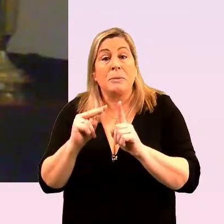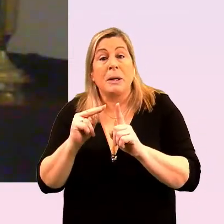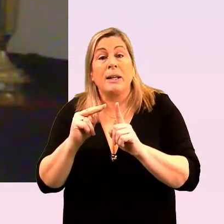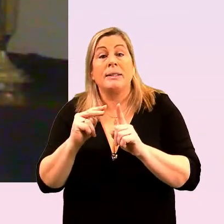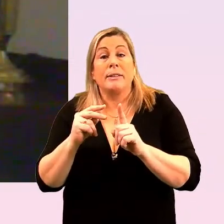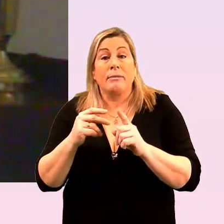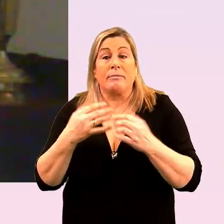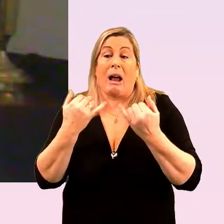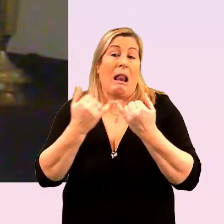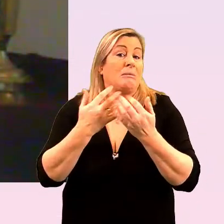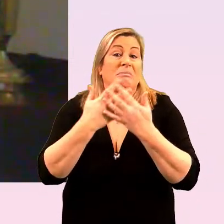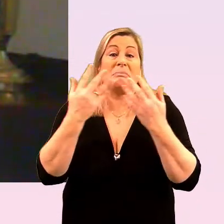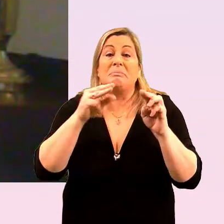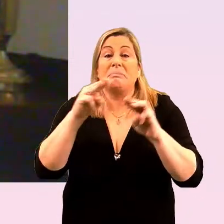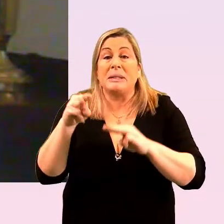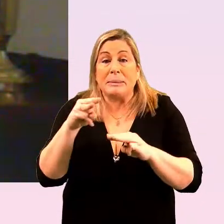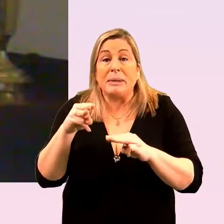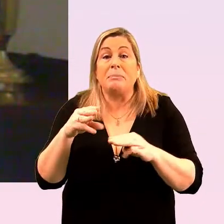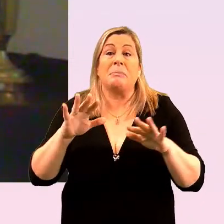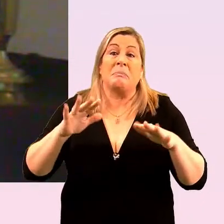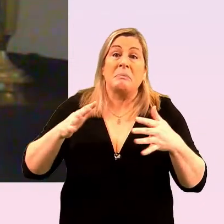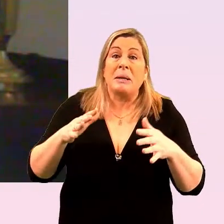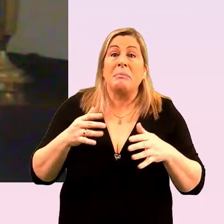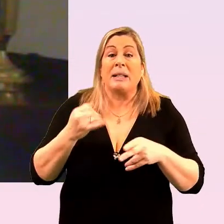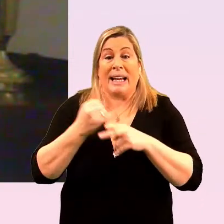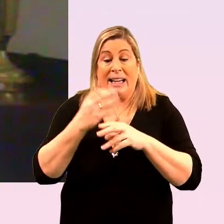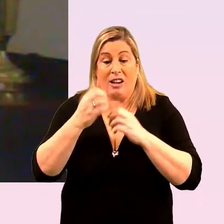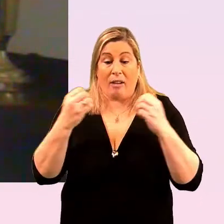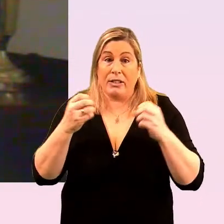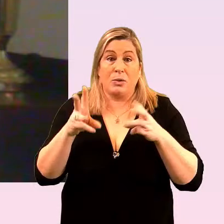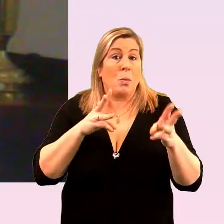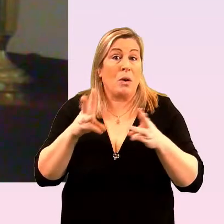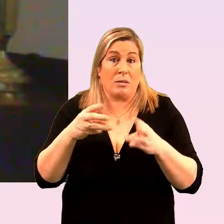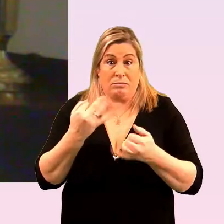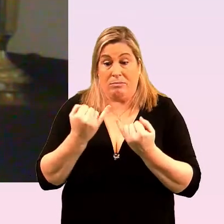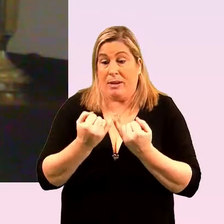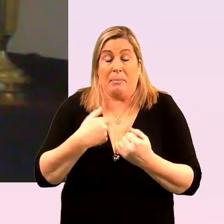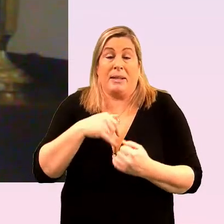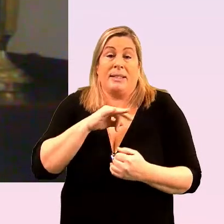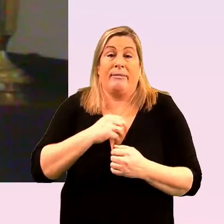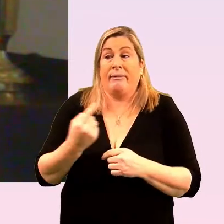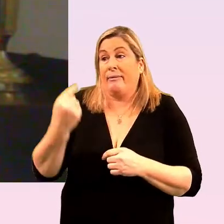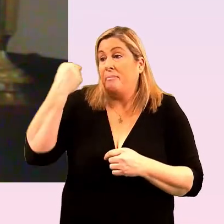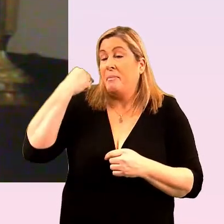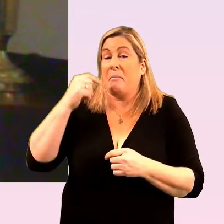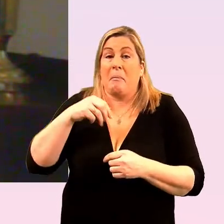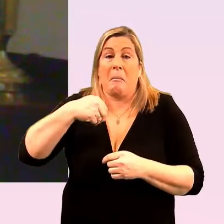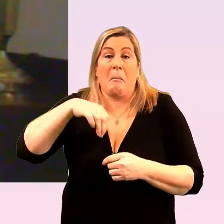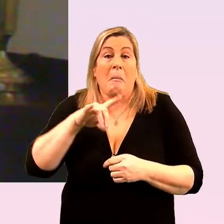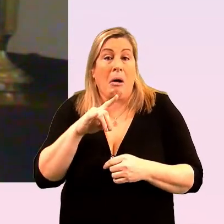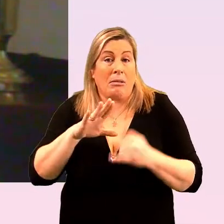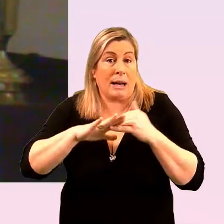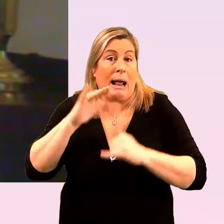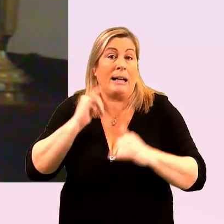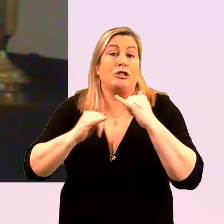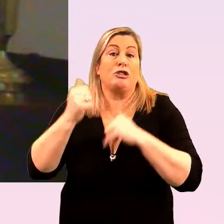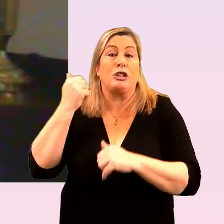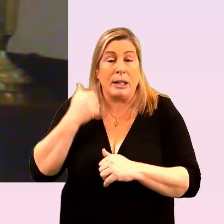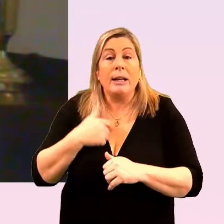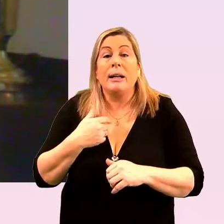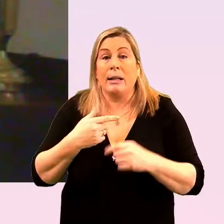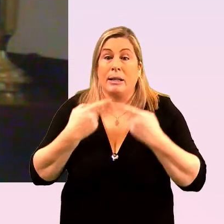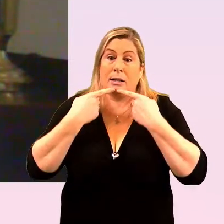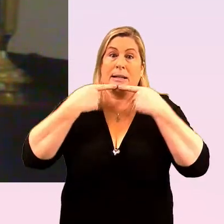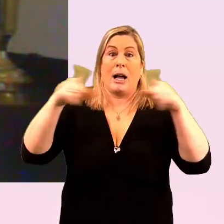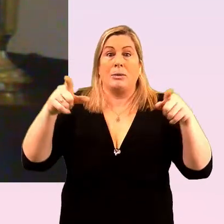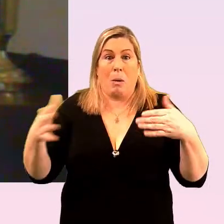like many people who maybe were in an office as I was back in March last year, and we heard the